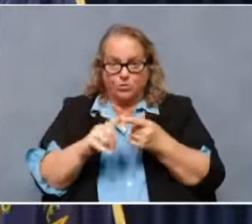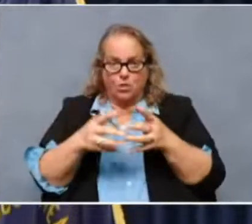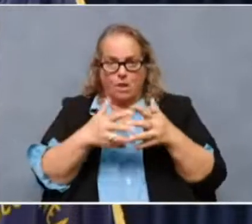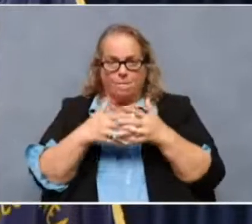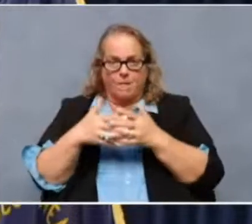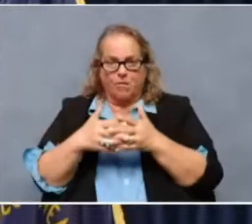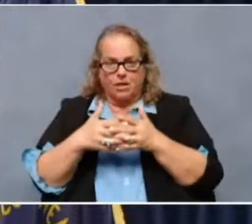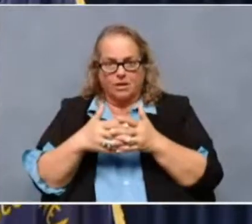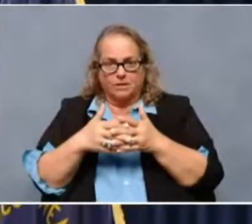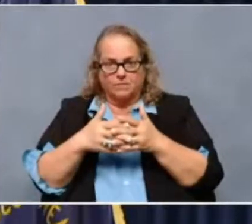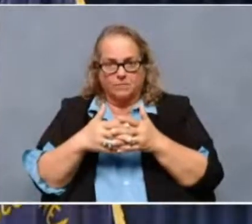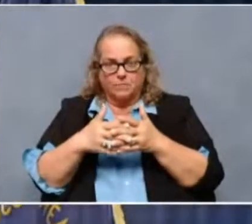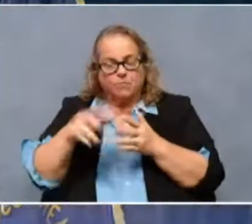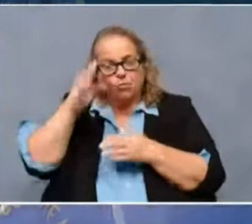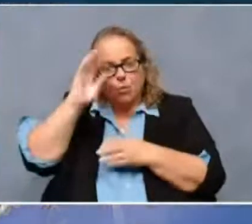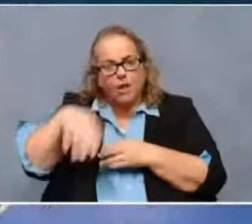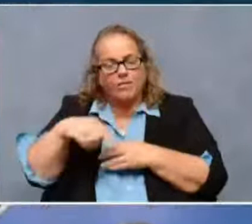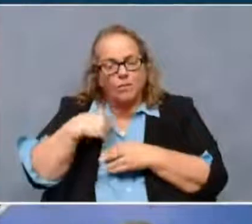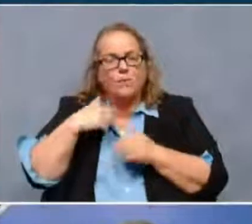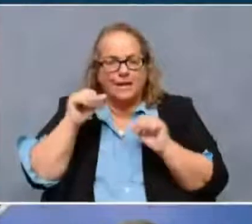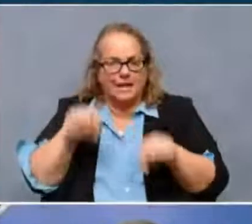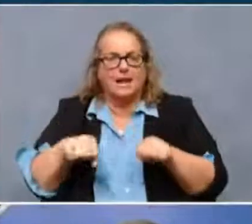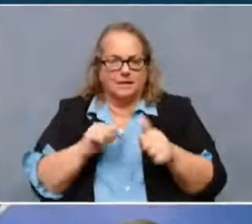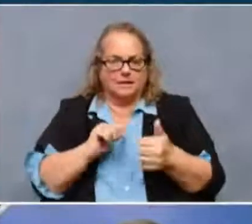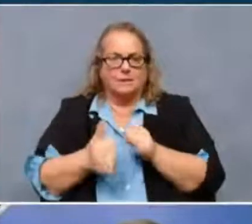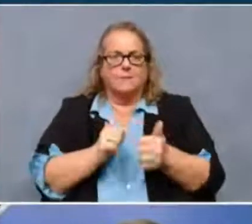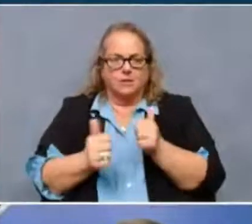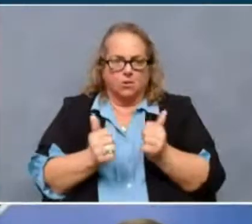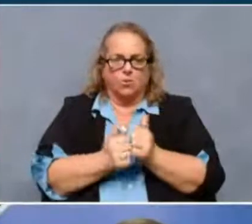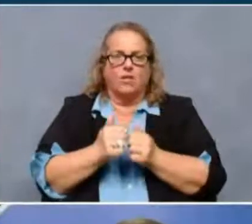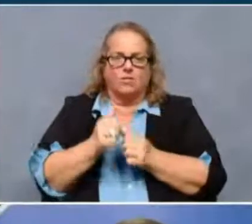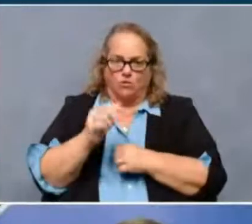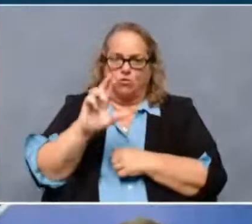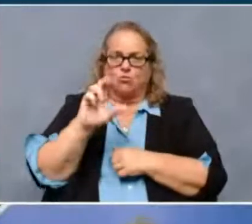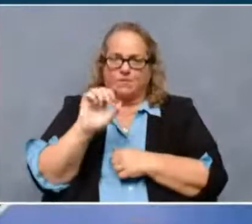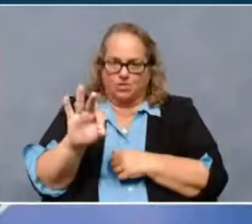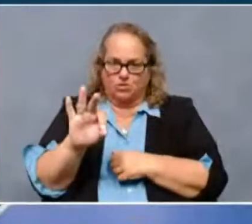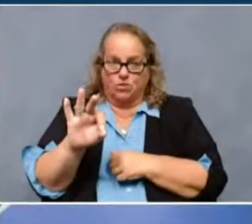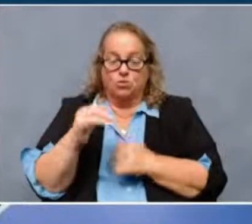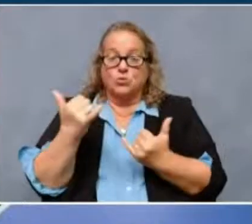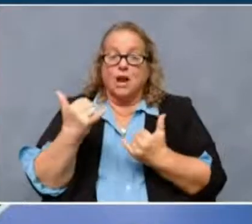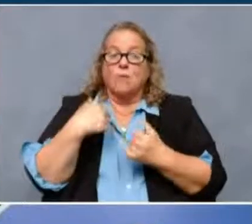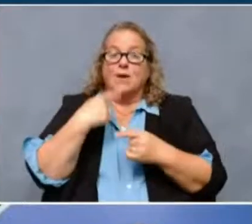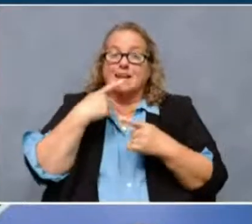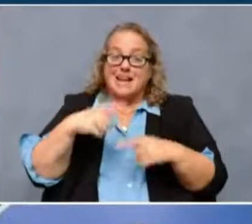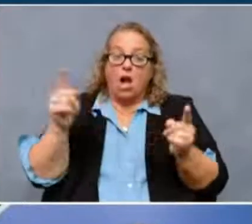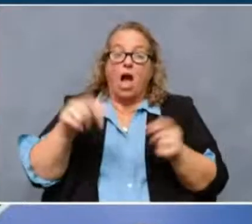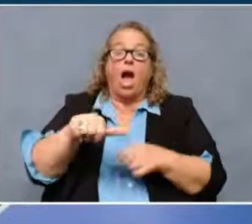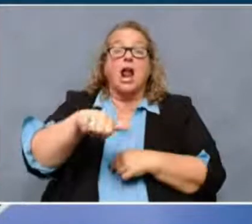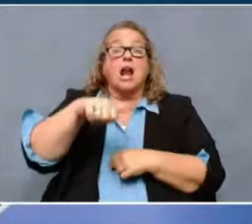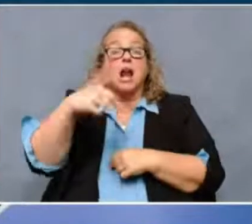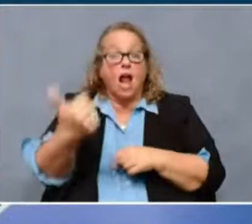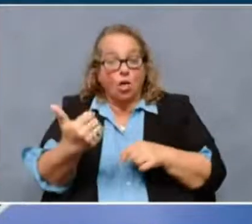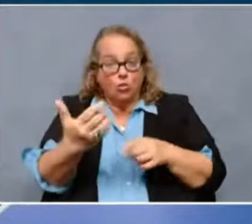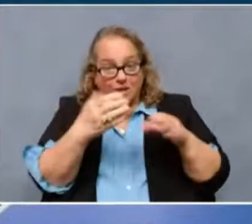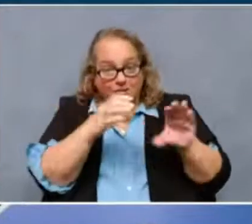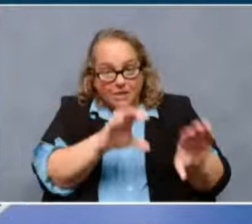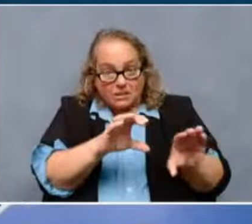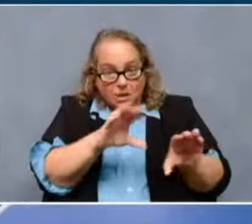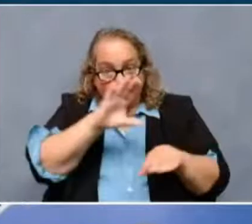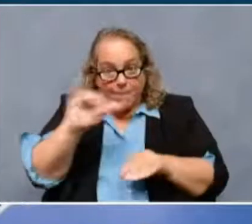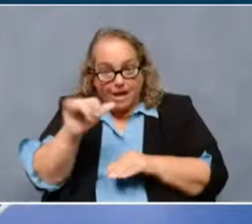we could compete. So today, we're out announcing another investment by GE Appliances,